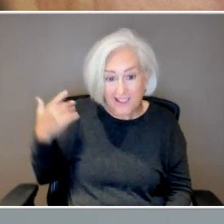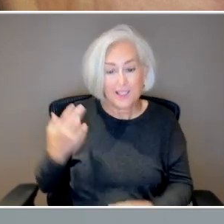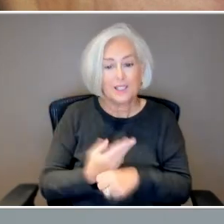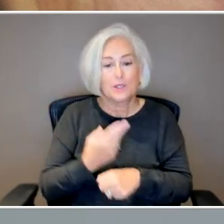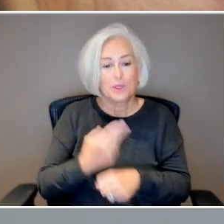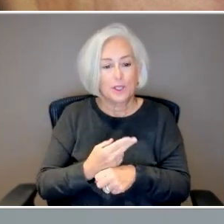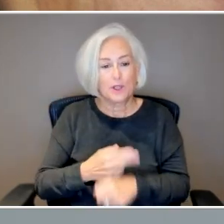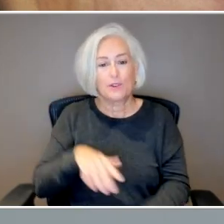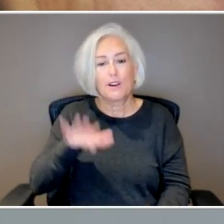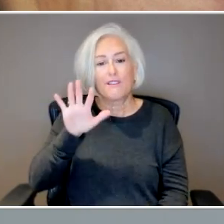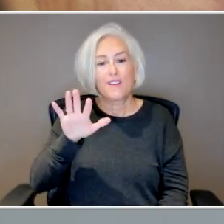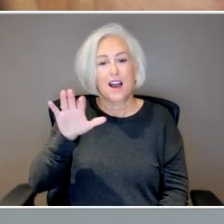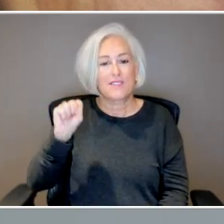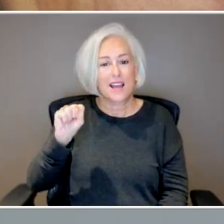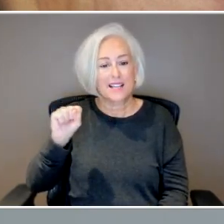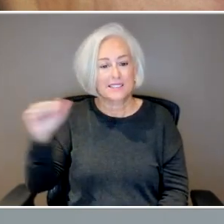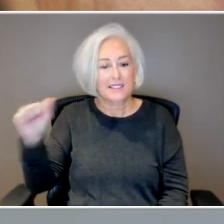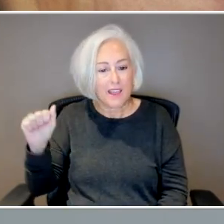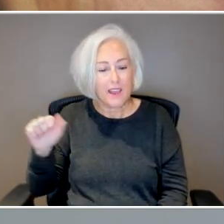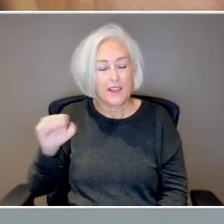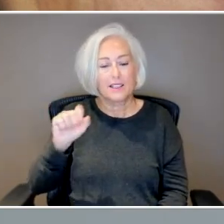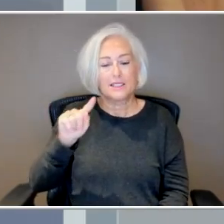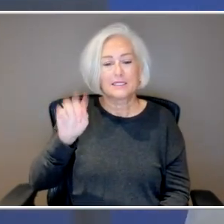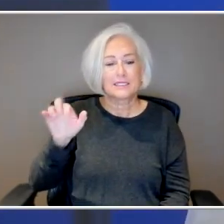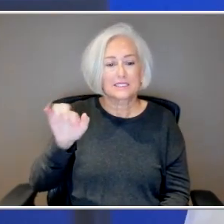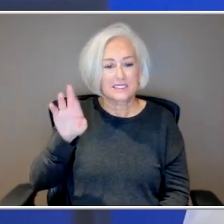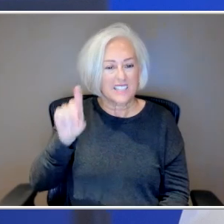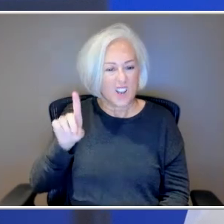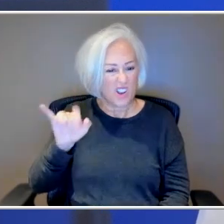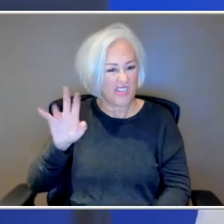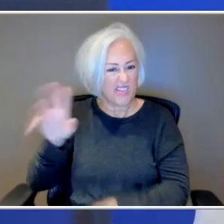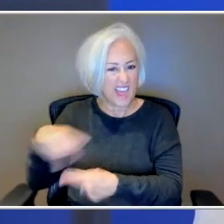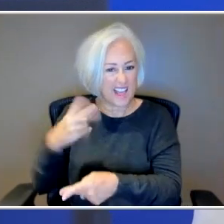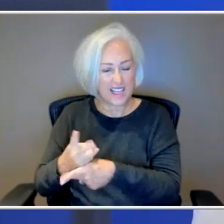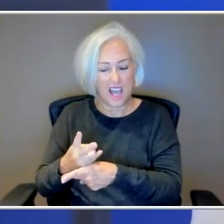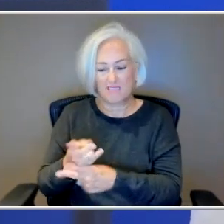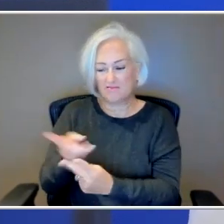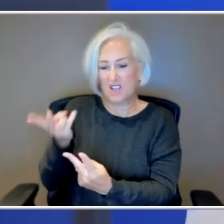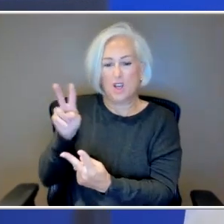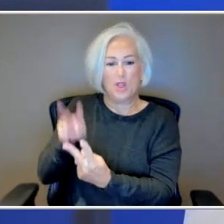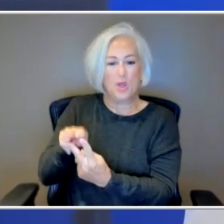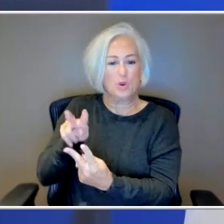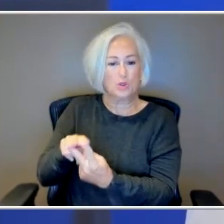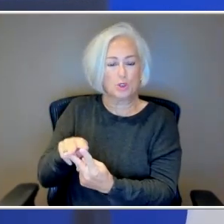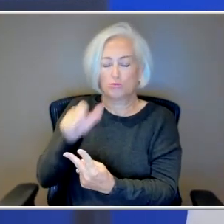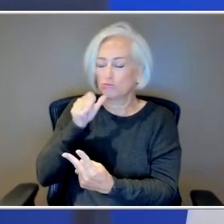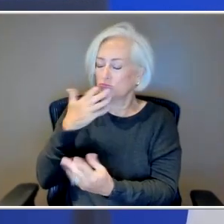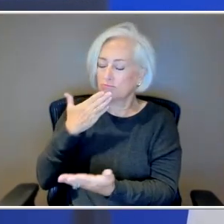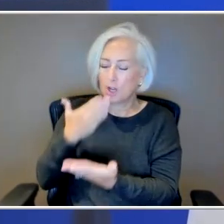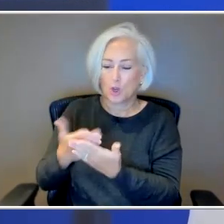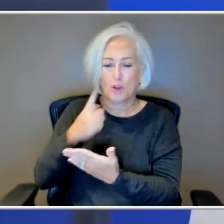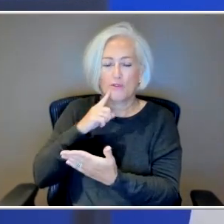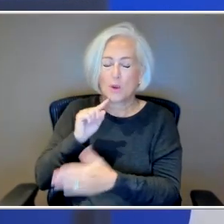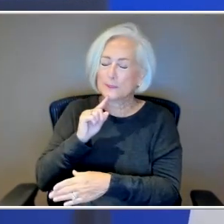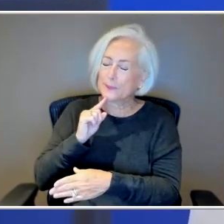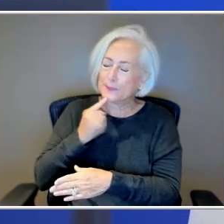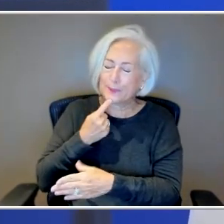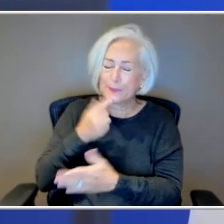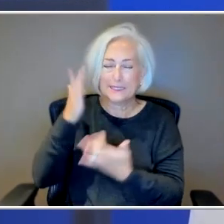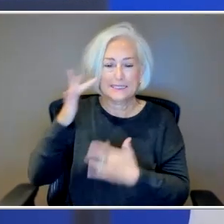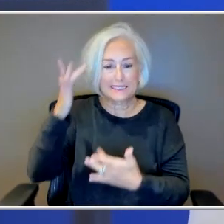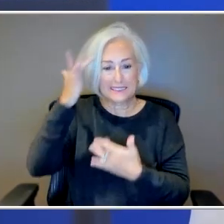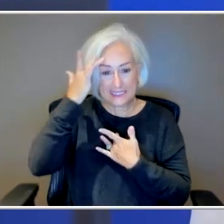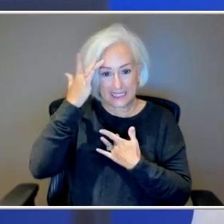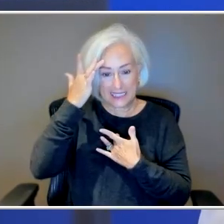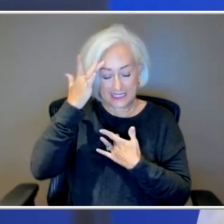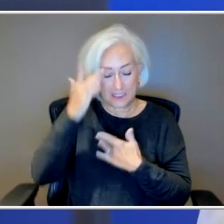products, steroids, azathioprine. So these medications are not effective for severe disease. So for patients with severe disease, we have to start them on